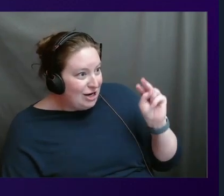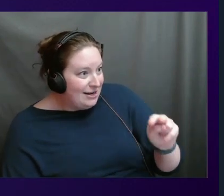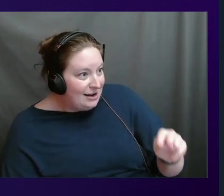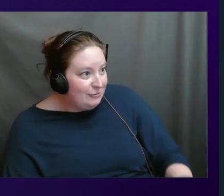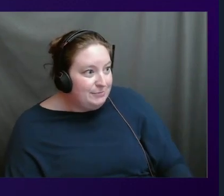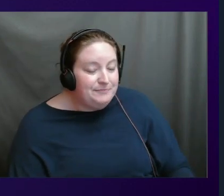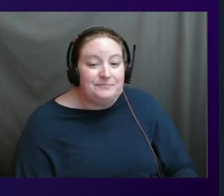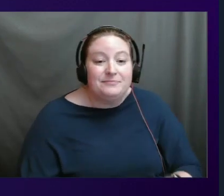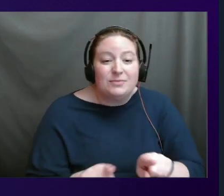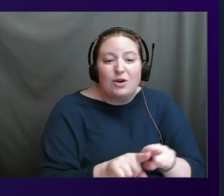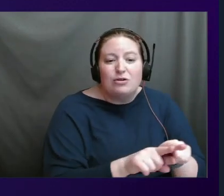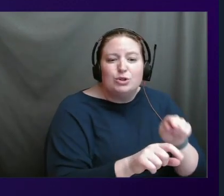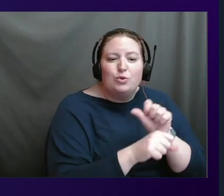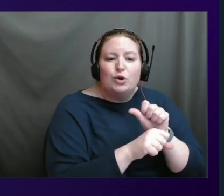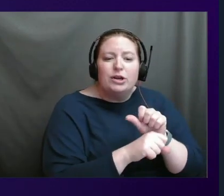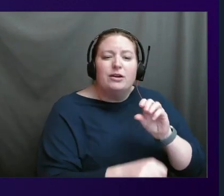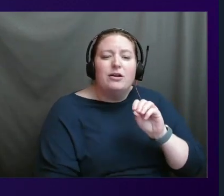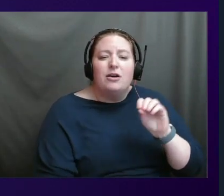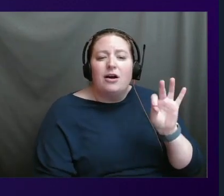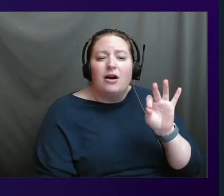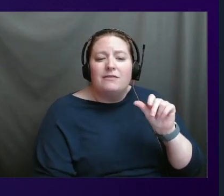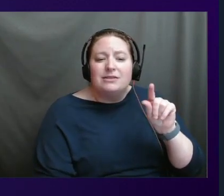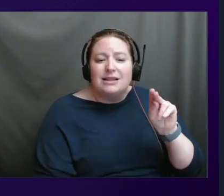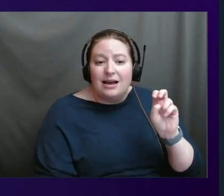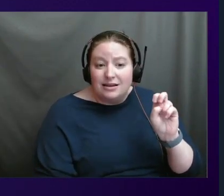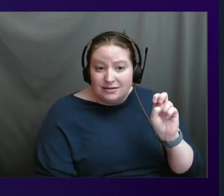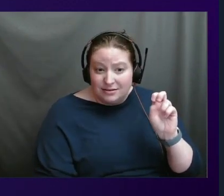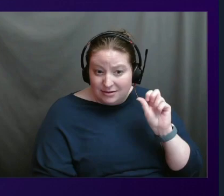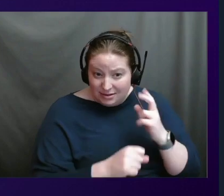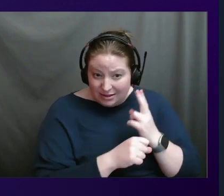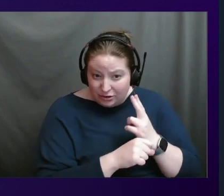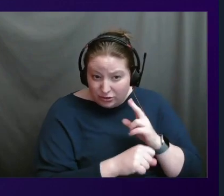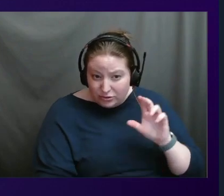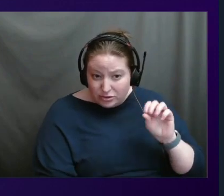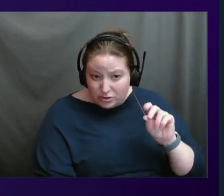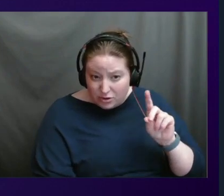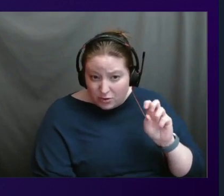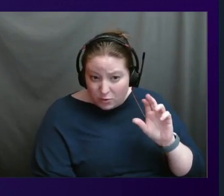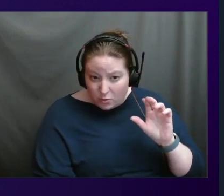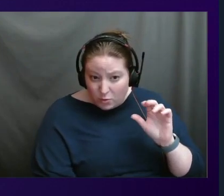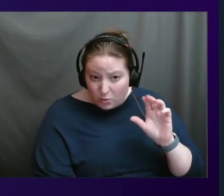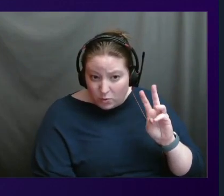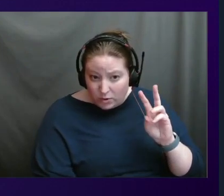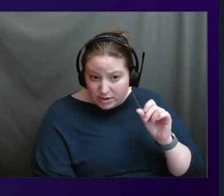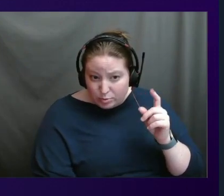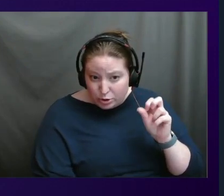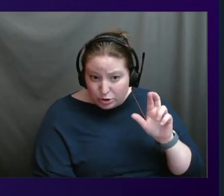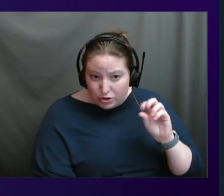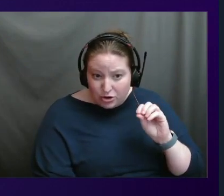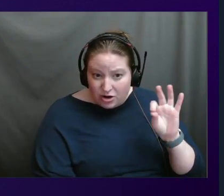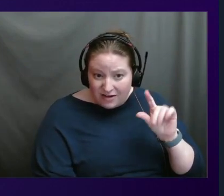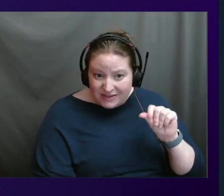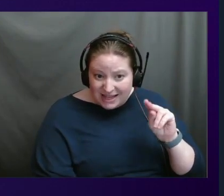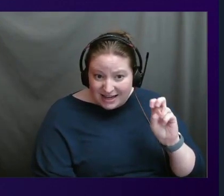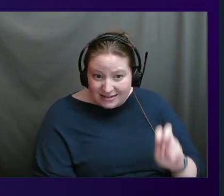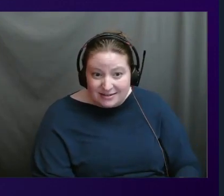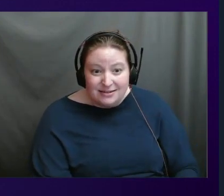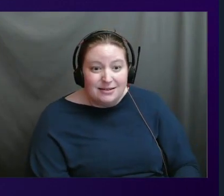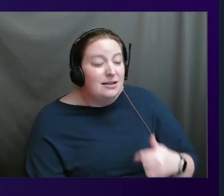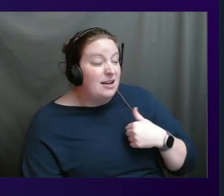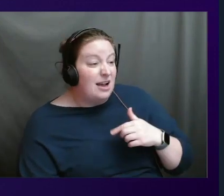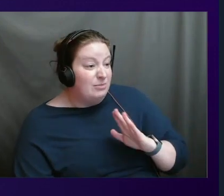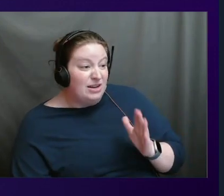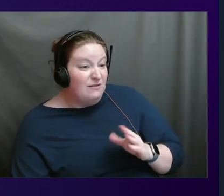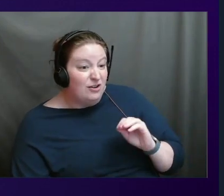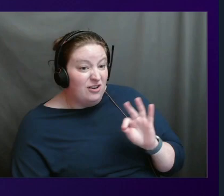question about working offline. Can you use Code Whisperer offline? I am never offline, so Yeah. I have never tried because